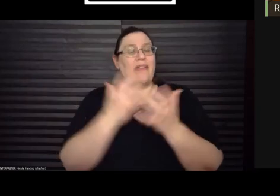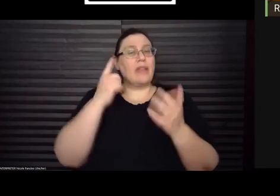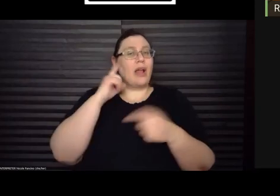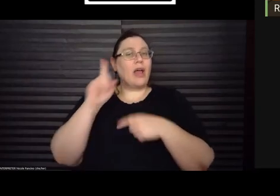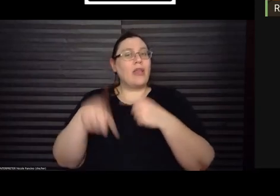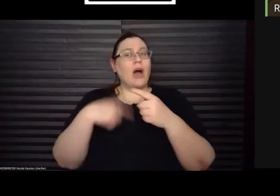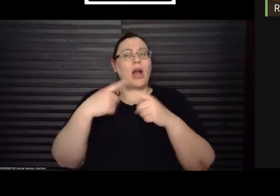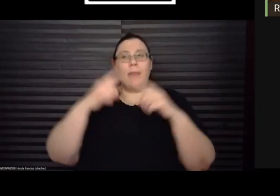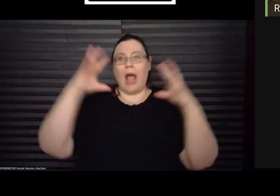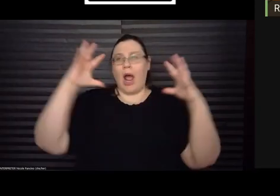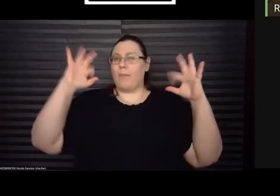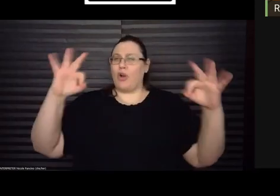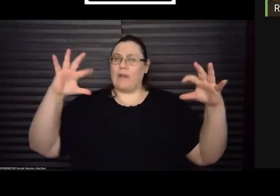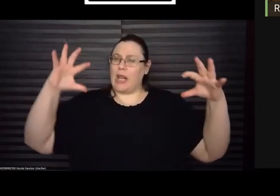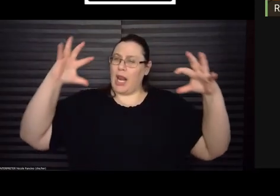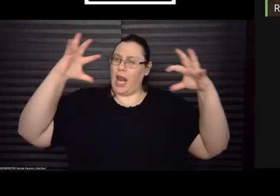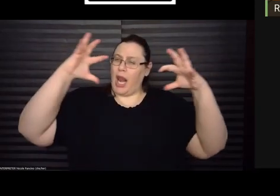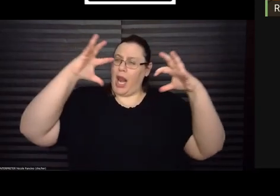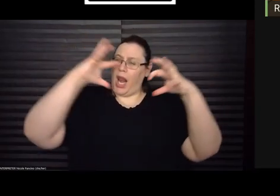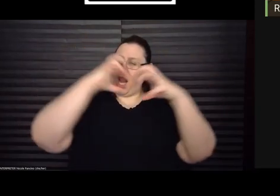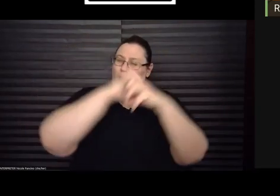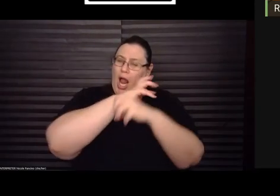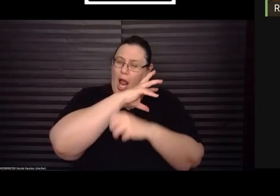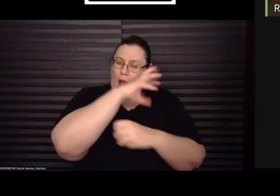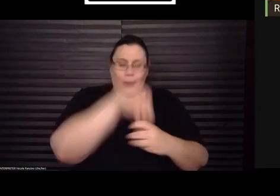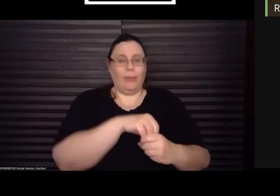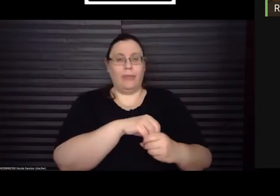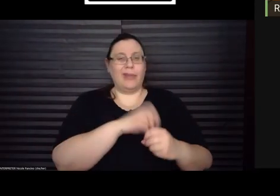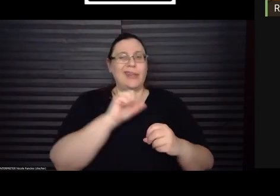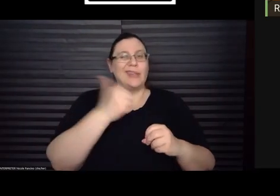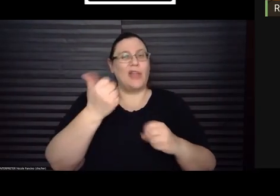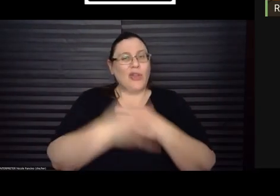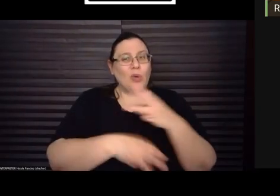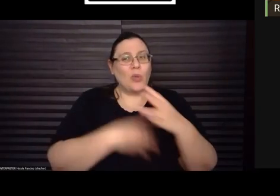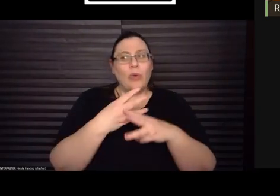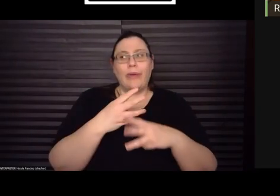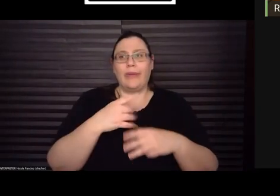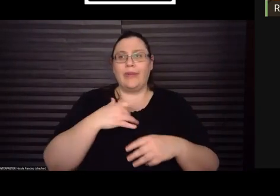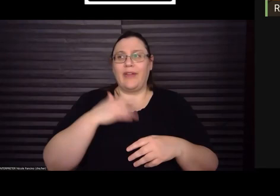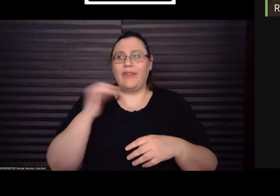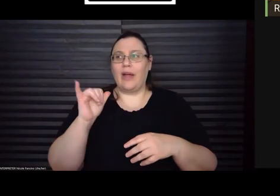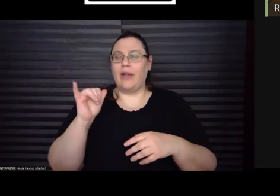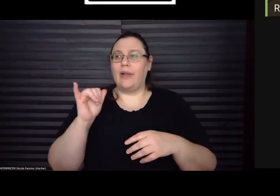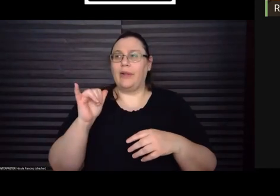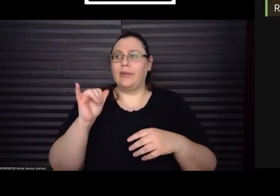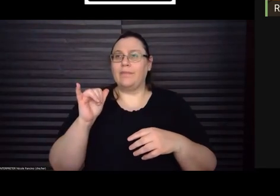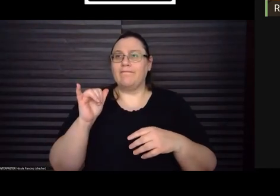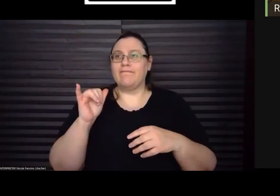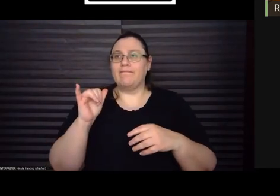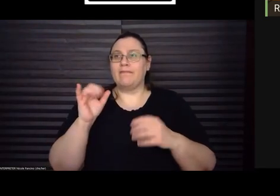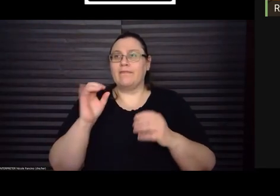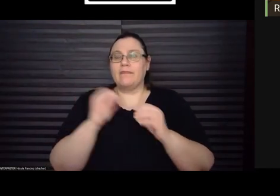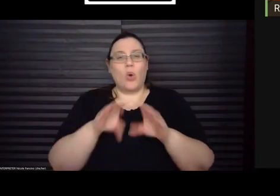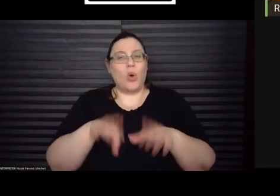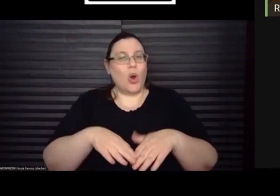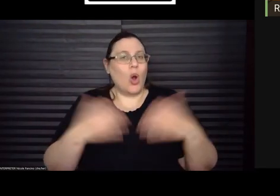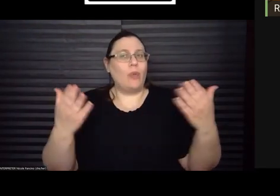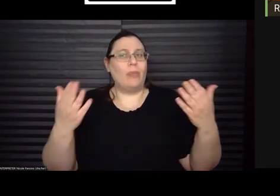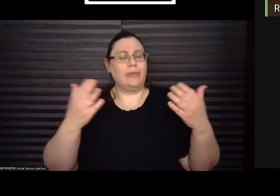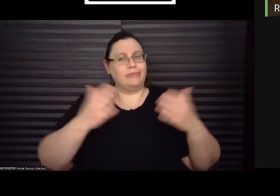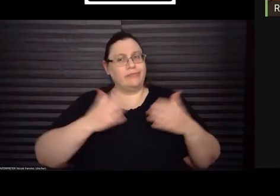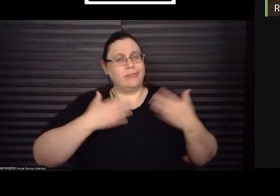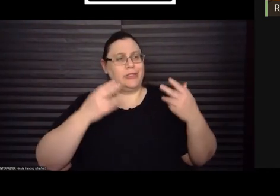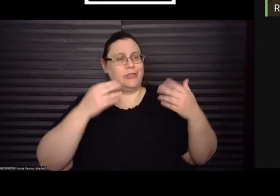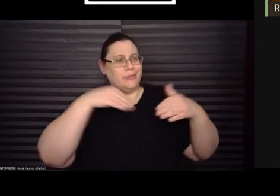everything I was thinking about, but in this other world, which I felt like more open to going